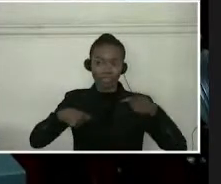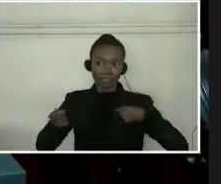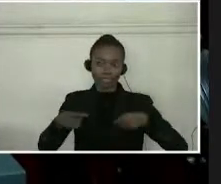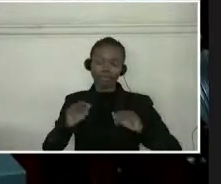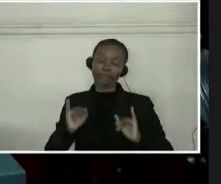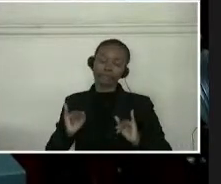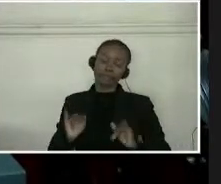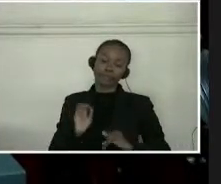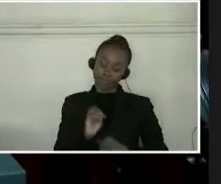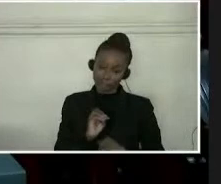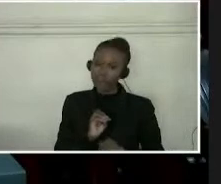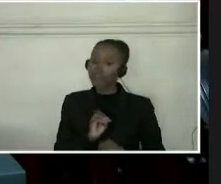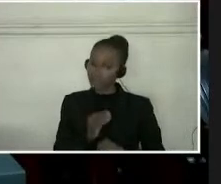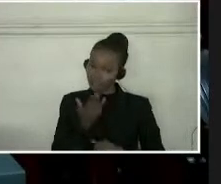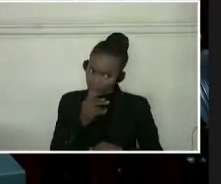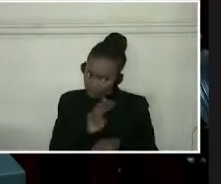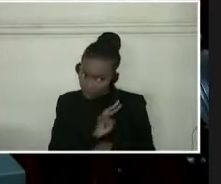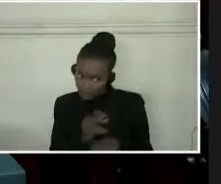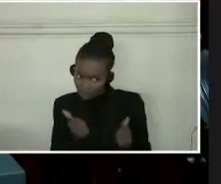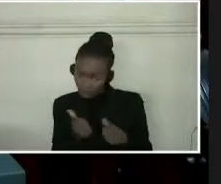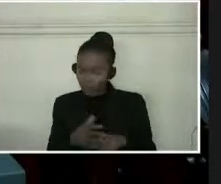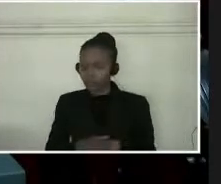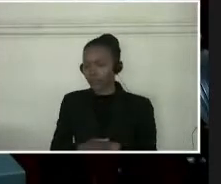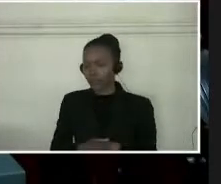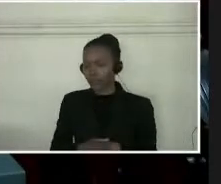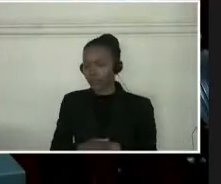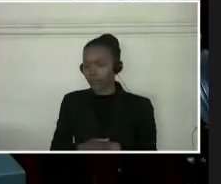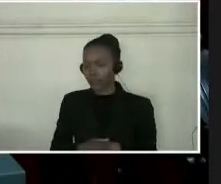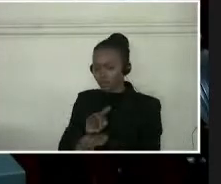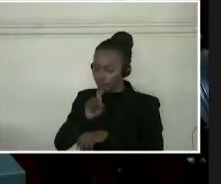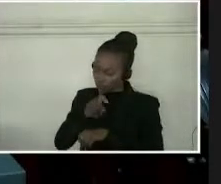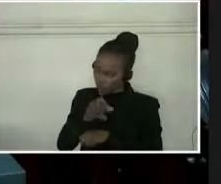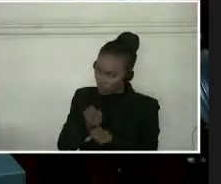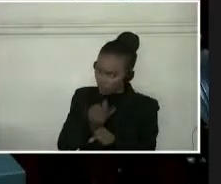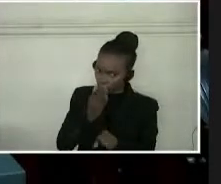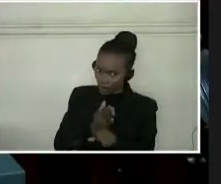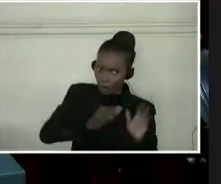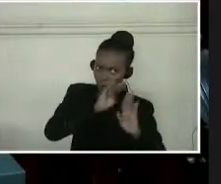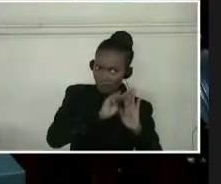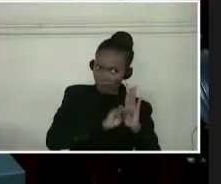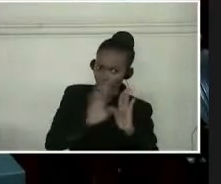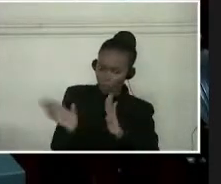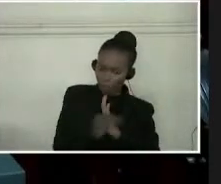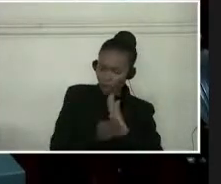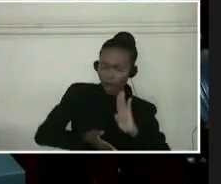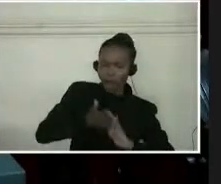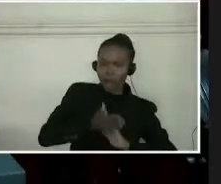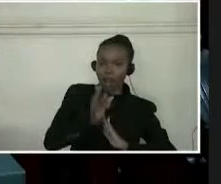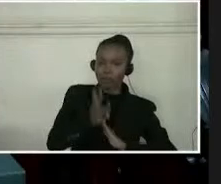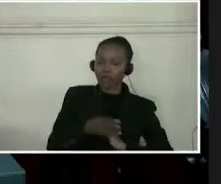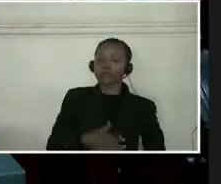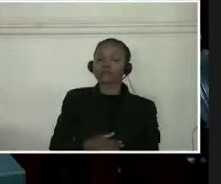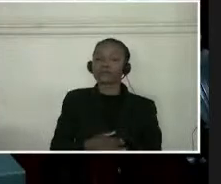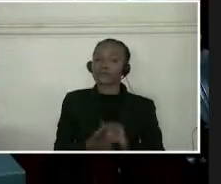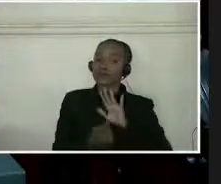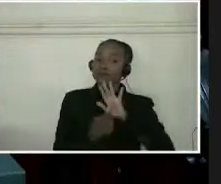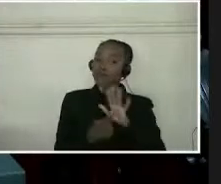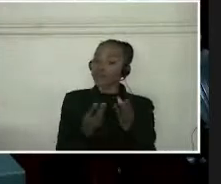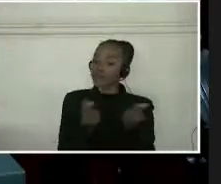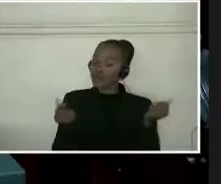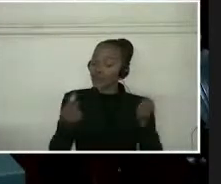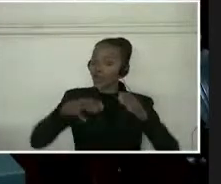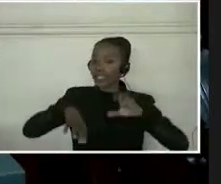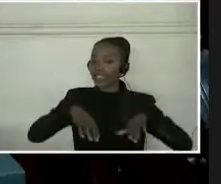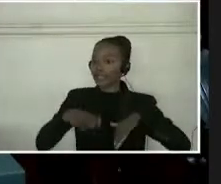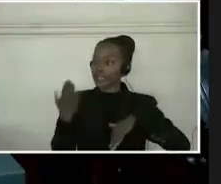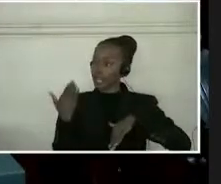one hopes that authorities will ensure that it does happen this is to mention but a few of the past day activities the ifp fellow